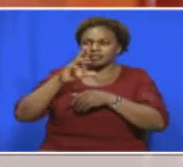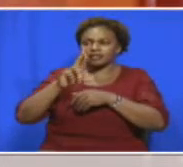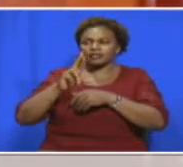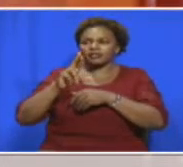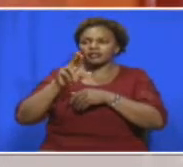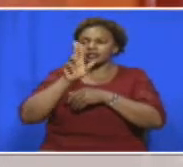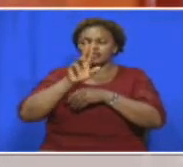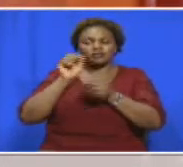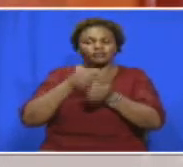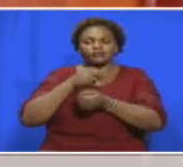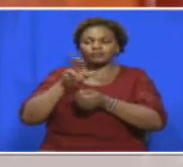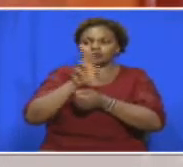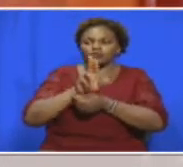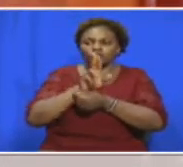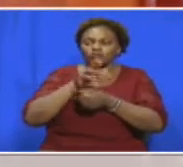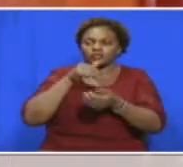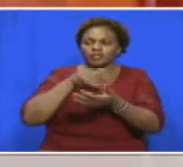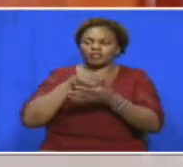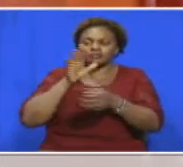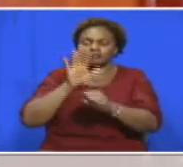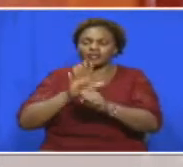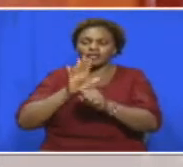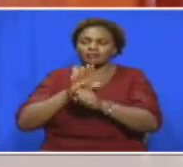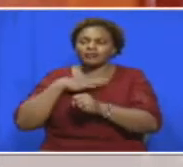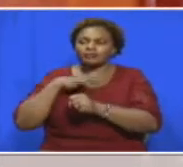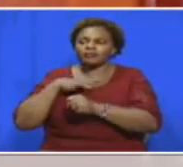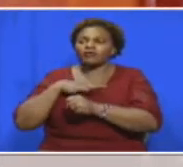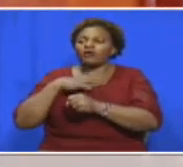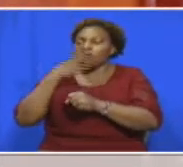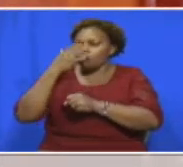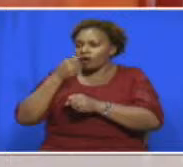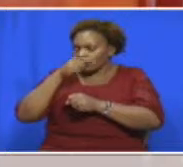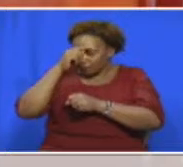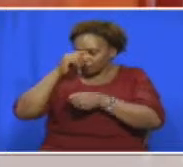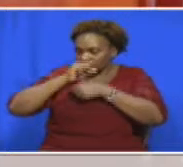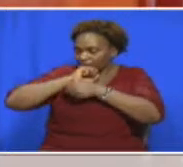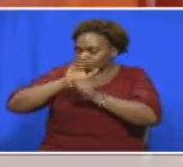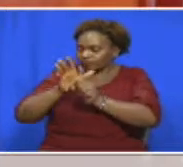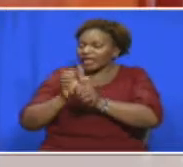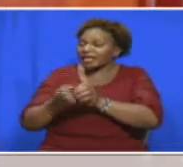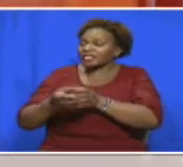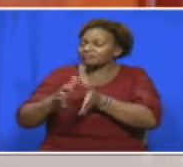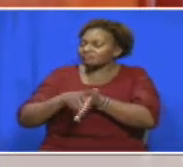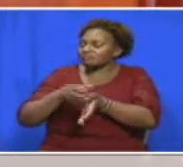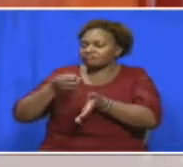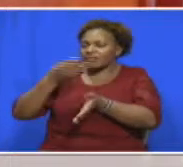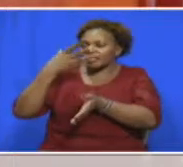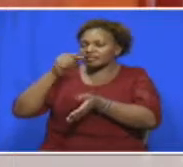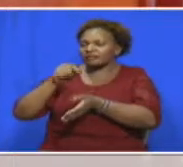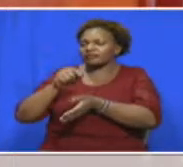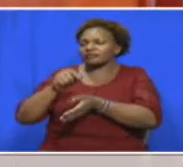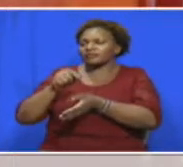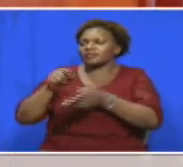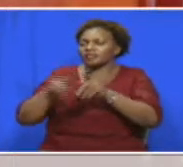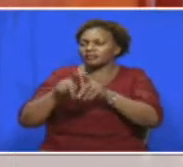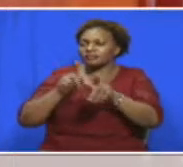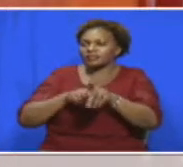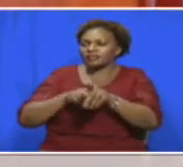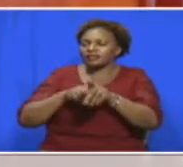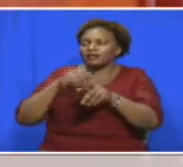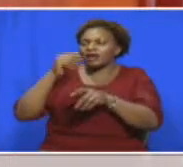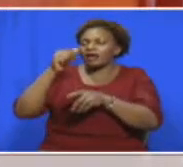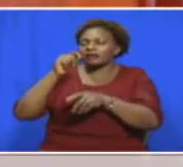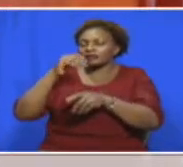it to test a large number of people because of the costs. But the alternative is the antigen